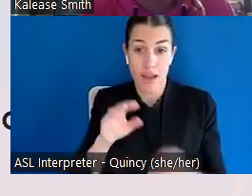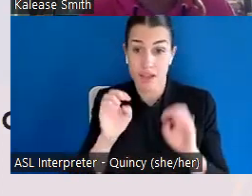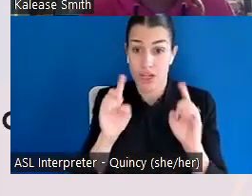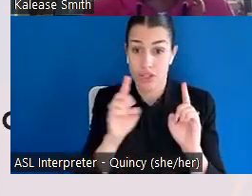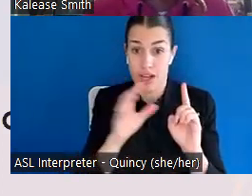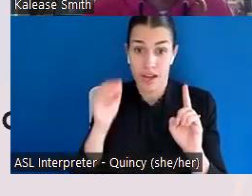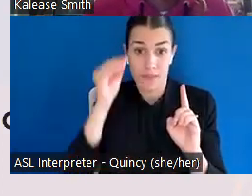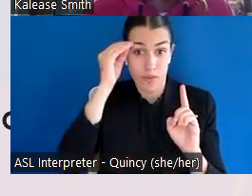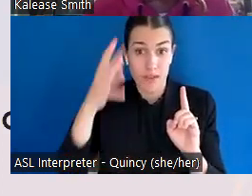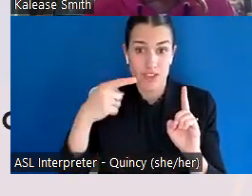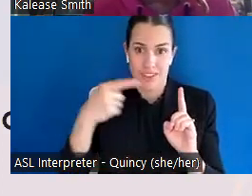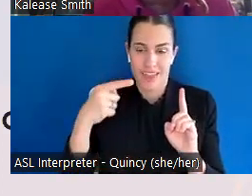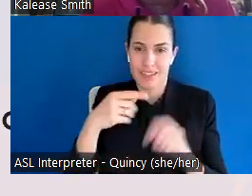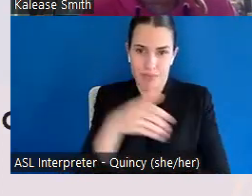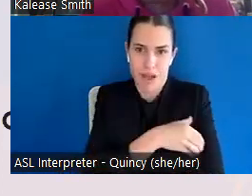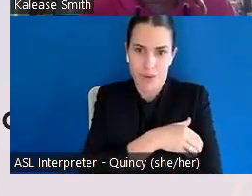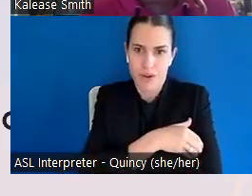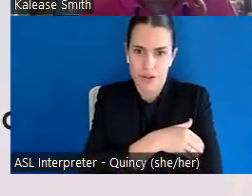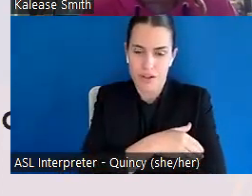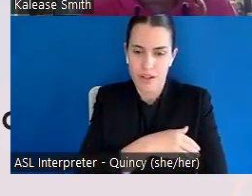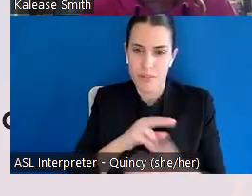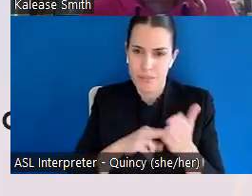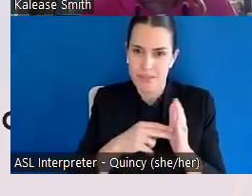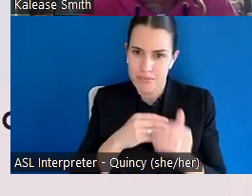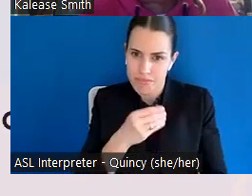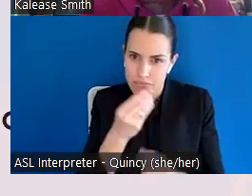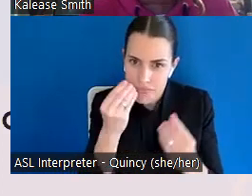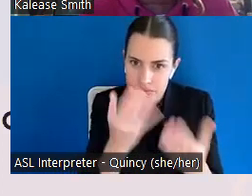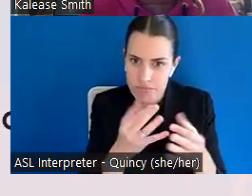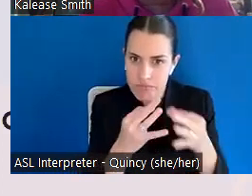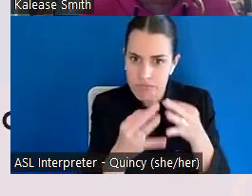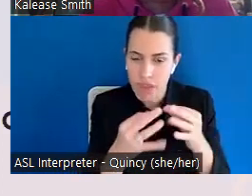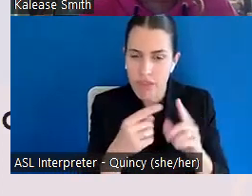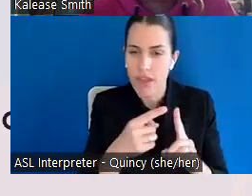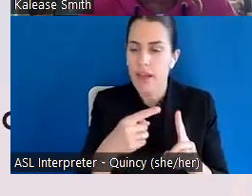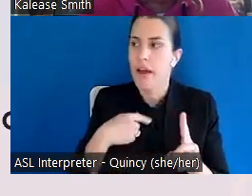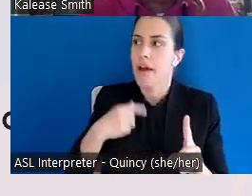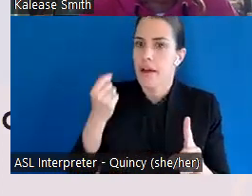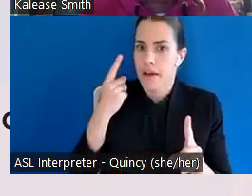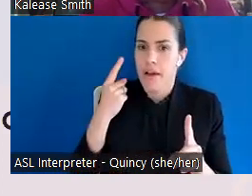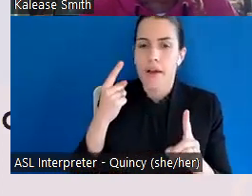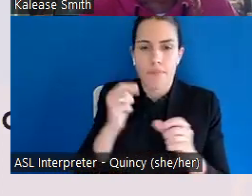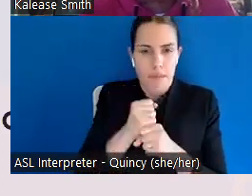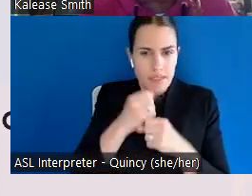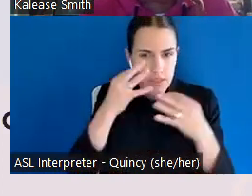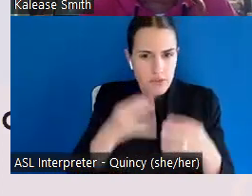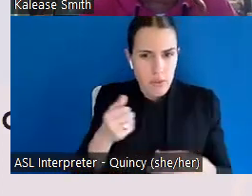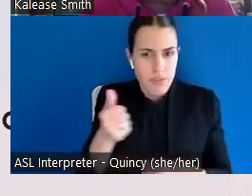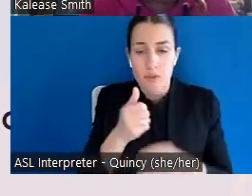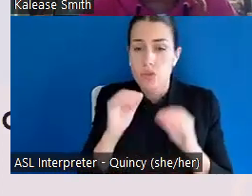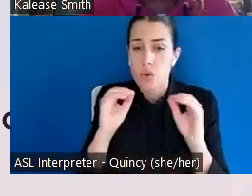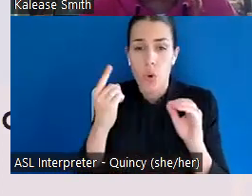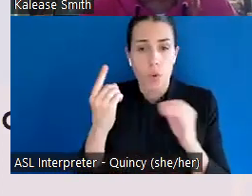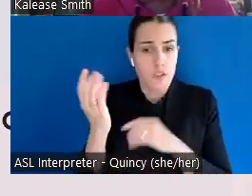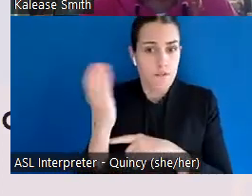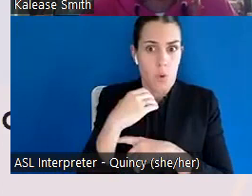is powerful so that individuals can make these decisions for themselves. So no one is forced to do